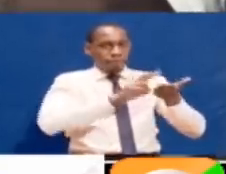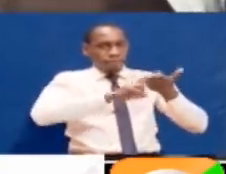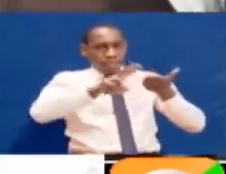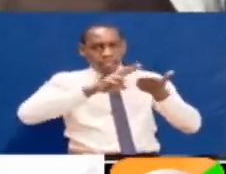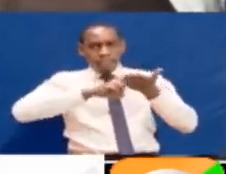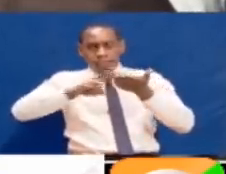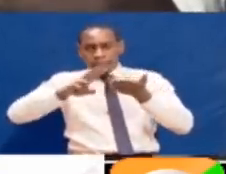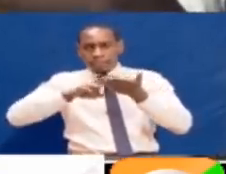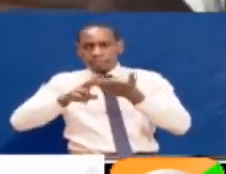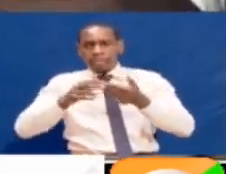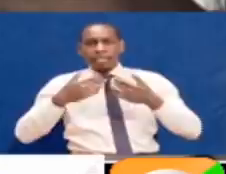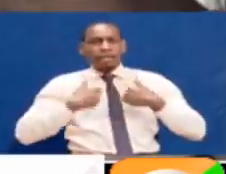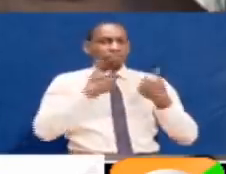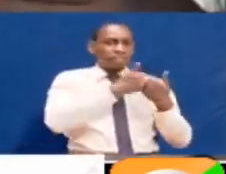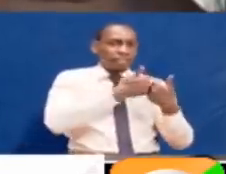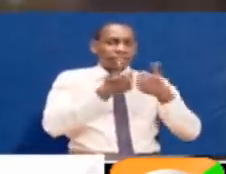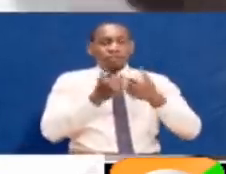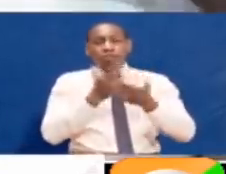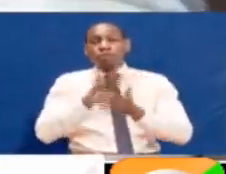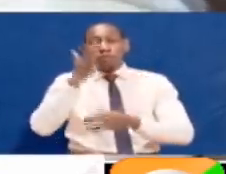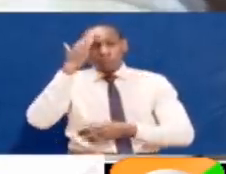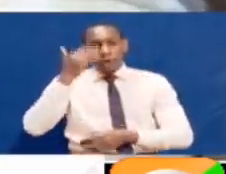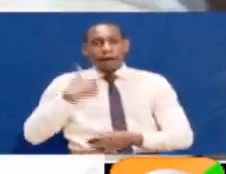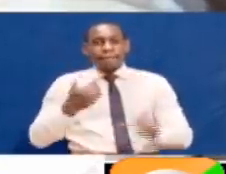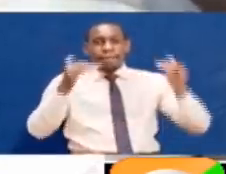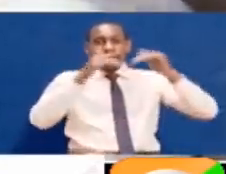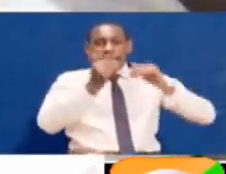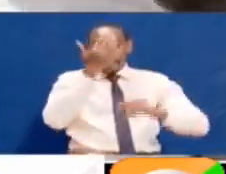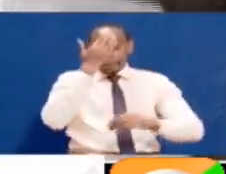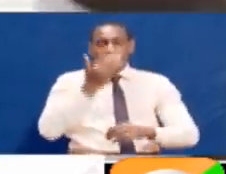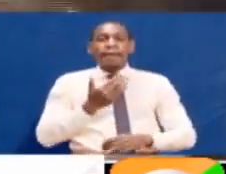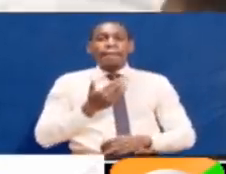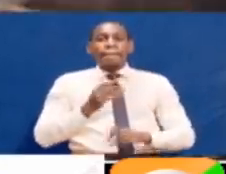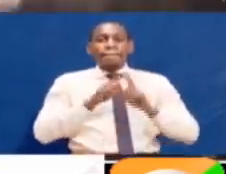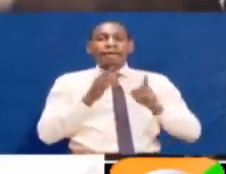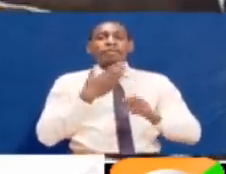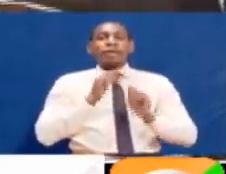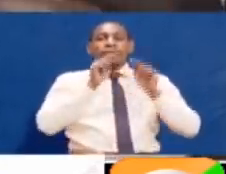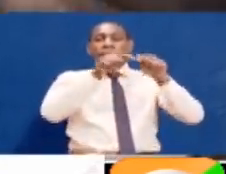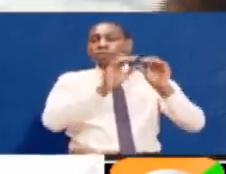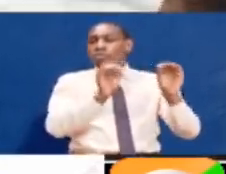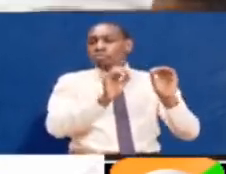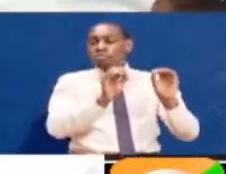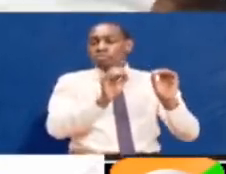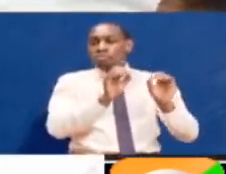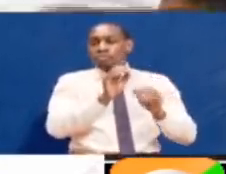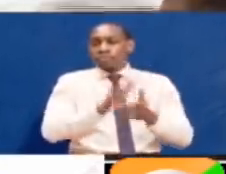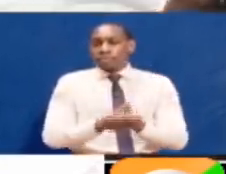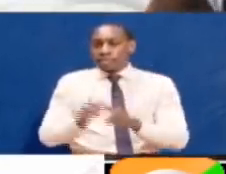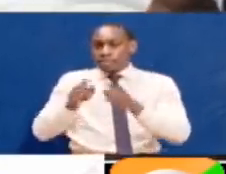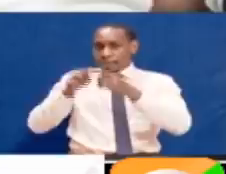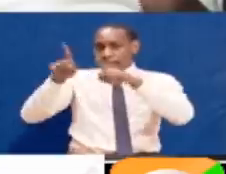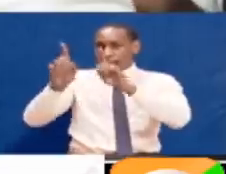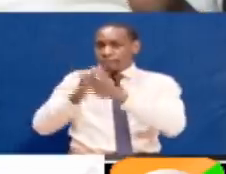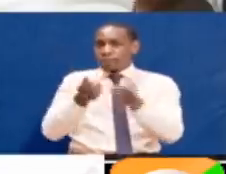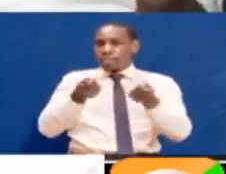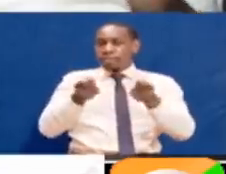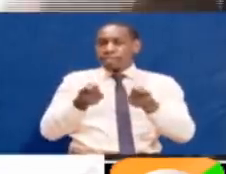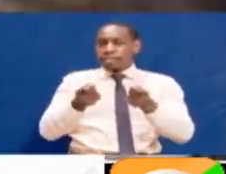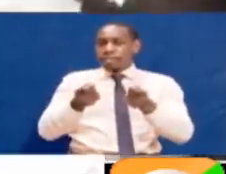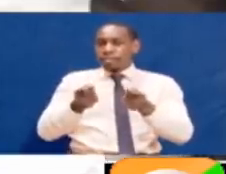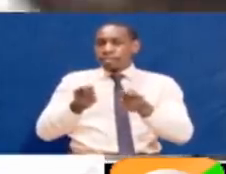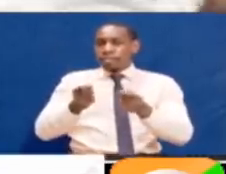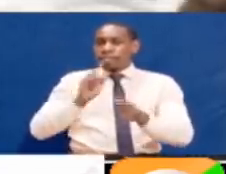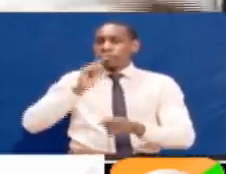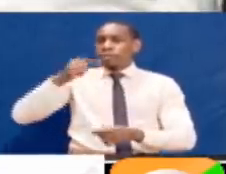struggle, and many believe that you knew there was a meeting on Monday, but you just did not want to attend. It was you, Waika Maura, and the media who told us there is